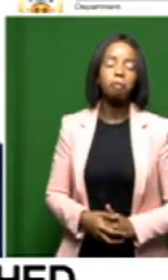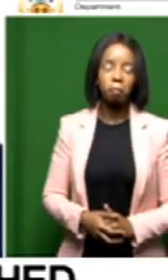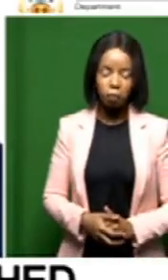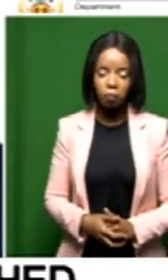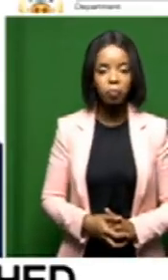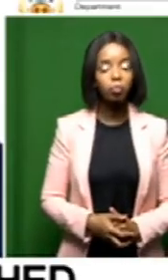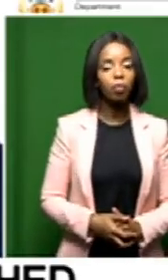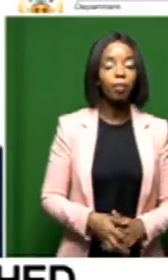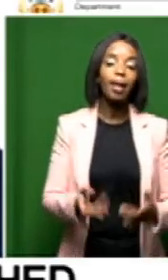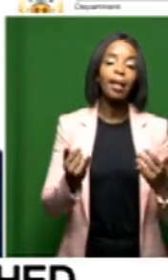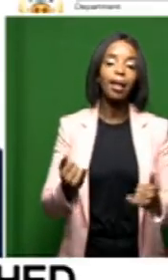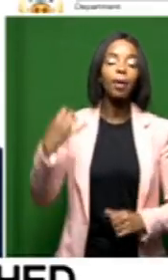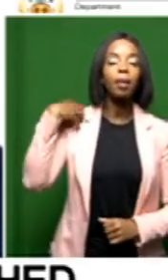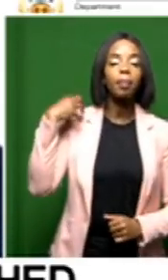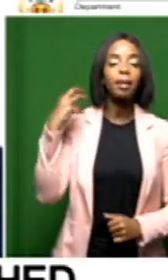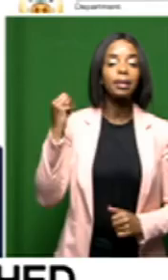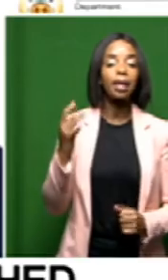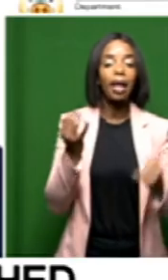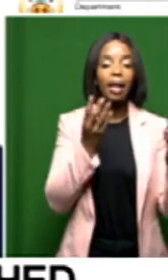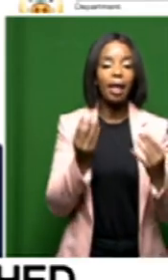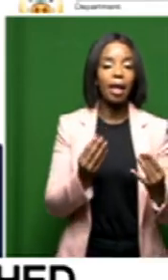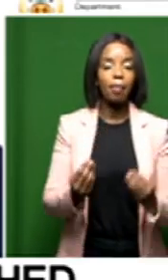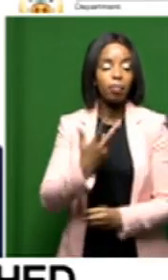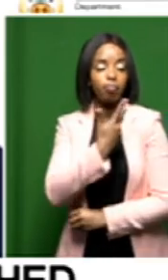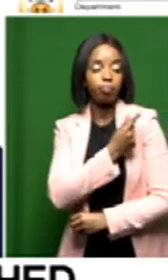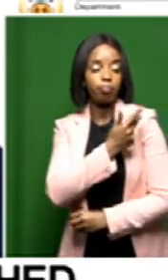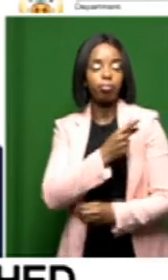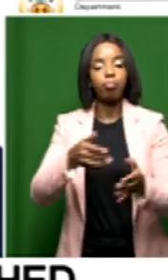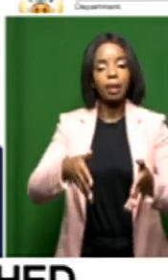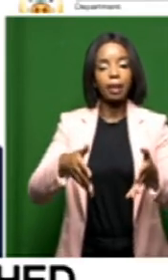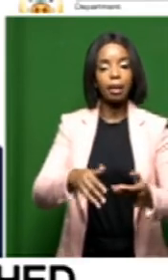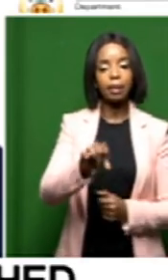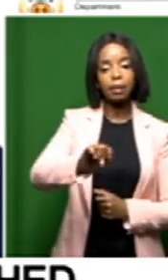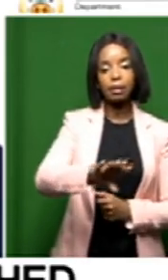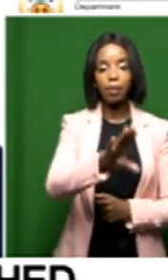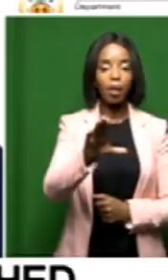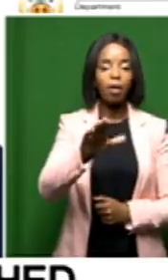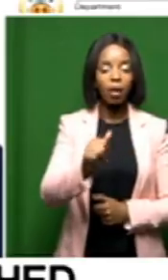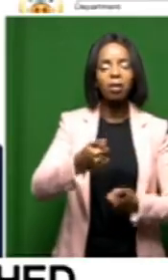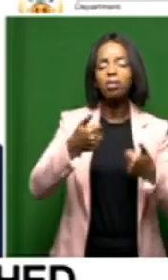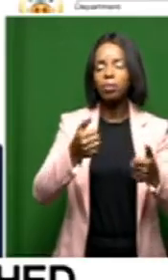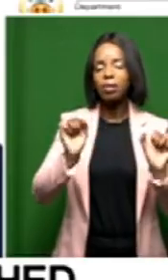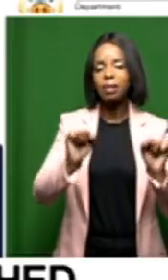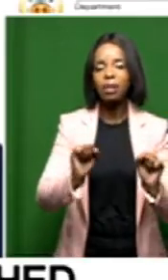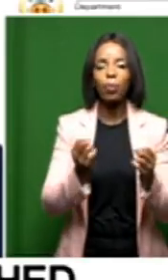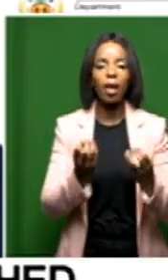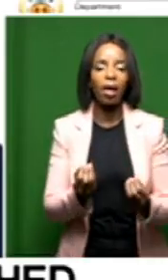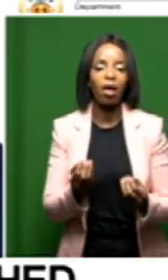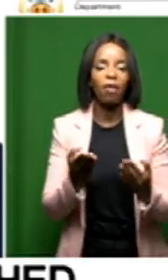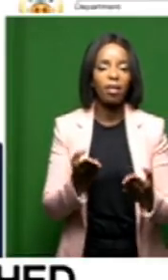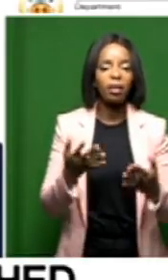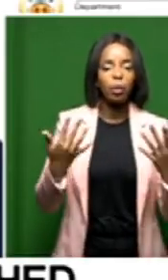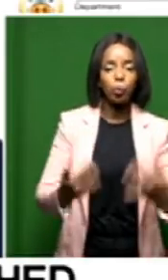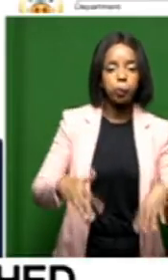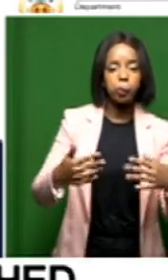get real in terms of the number of vaccinations on the continent now. It's well and good. We've got these this prospective amazing investment